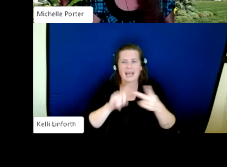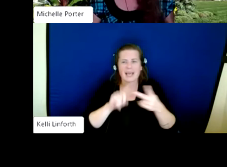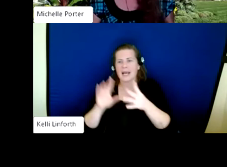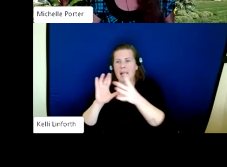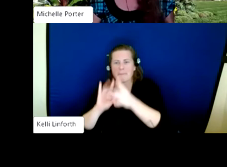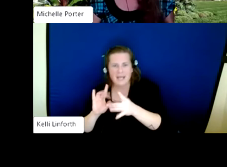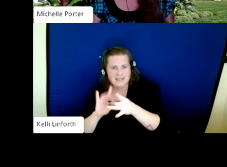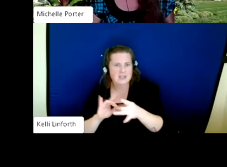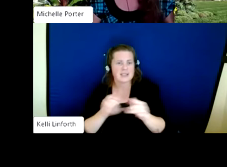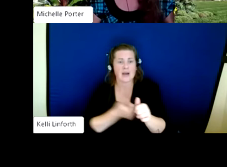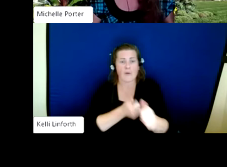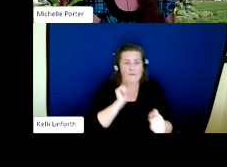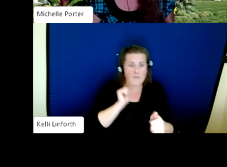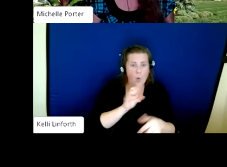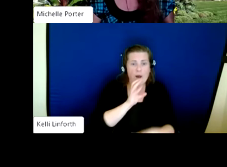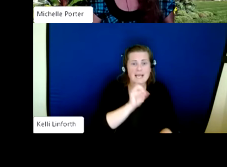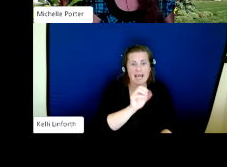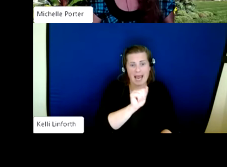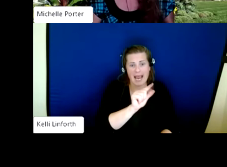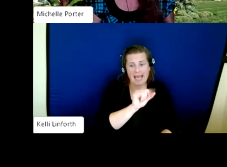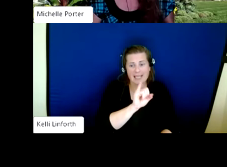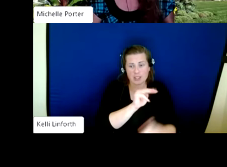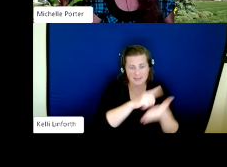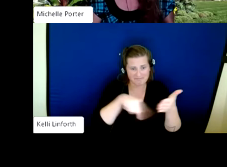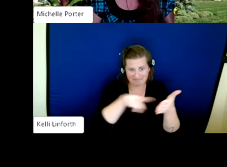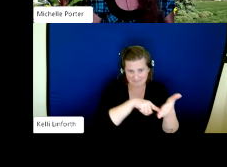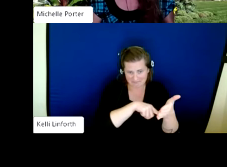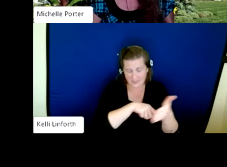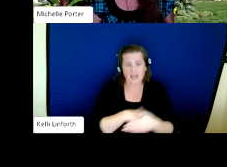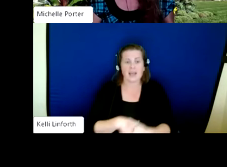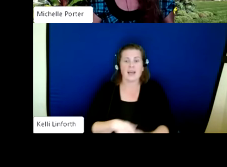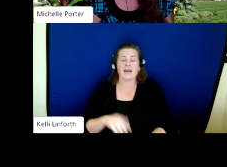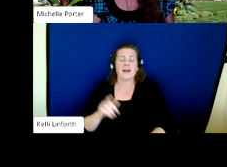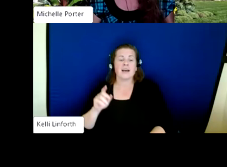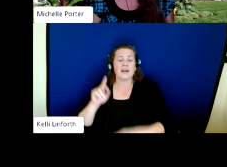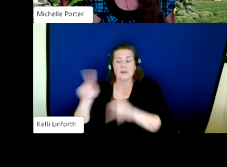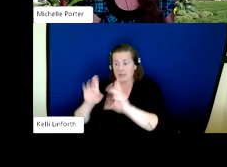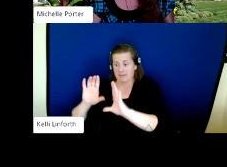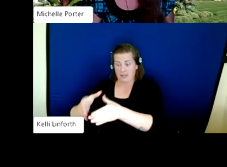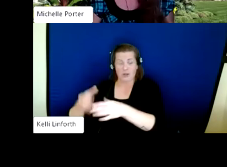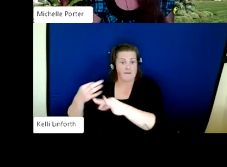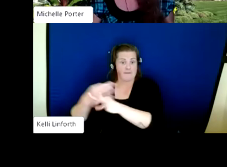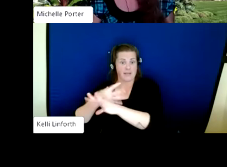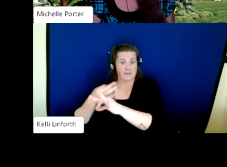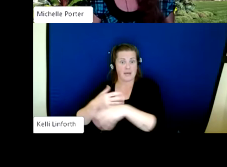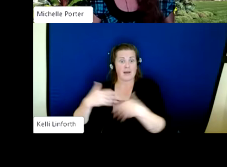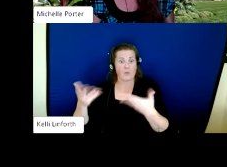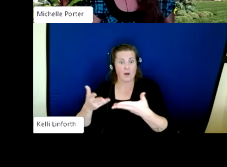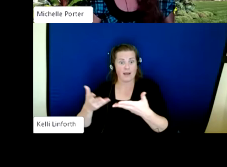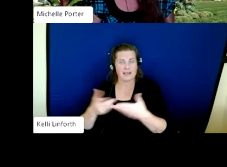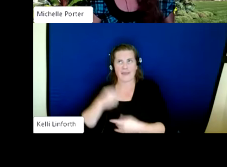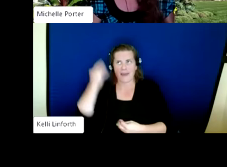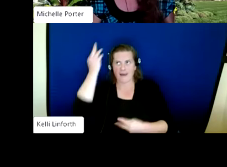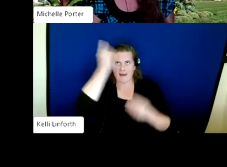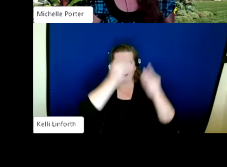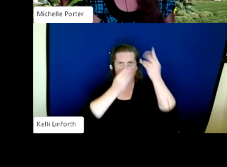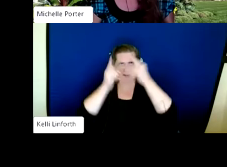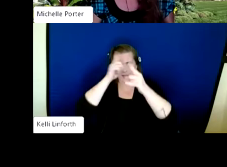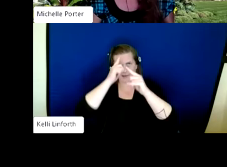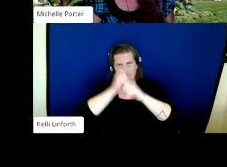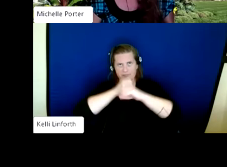heard from a lot of people in terms of the things that they were going to do after the workshop was they were going to rethink their own